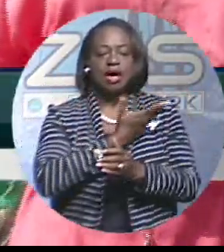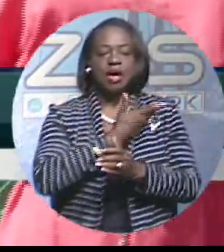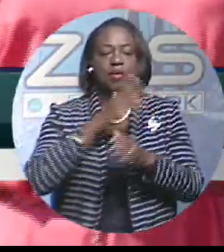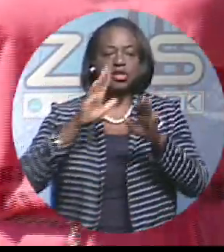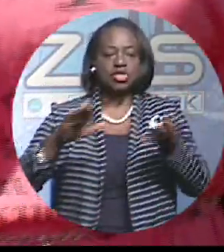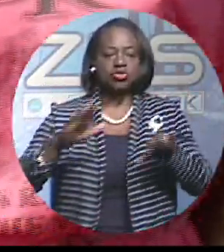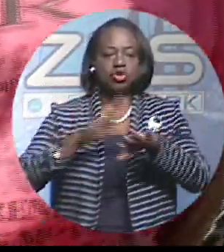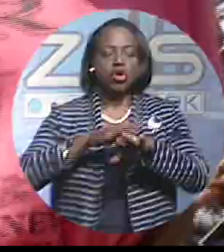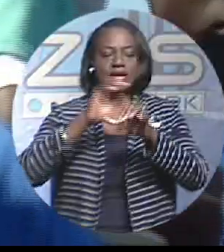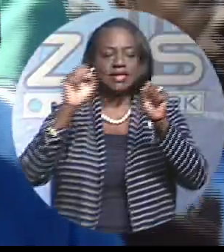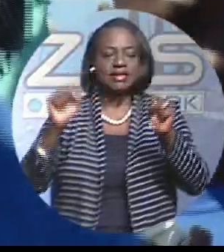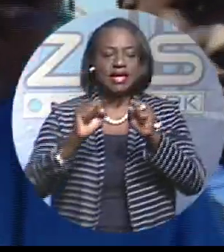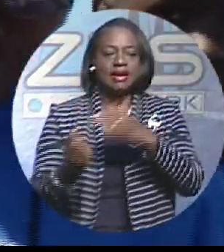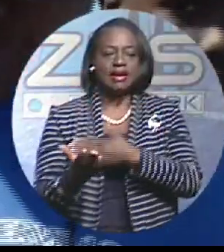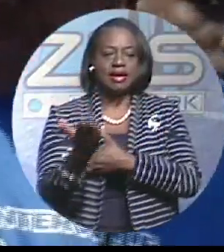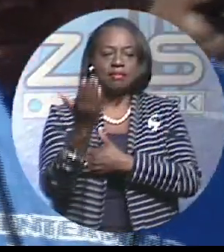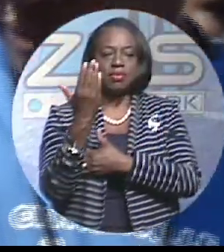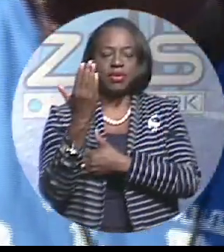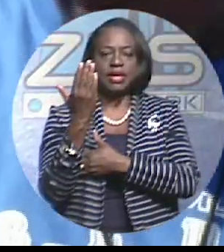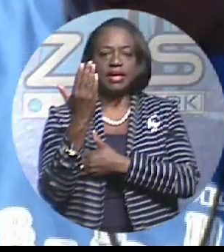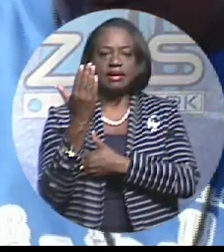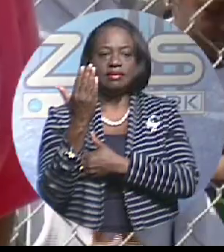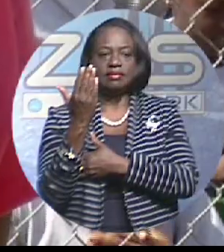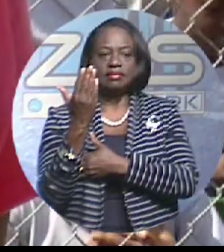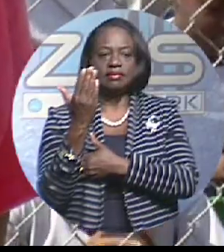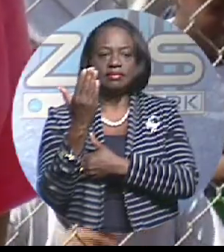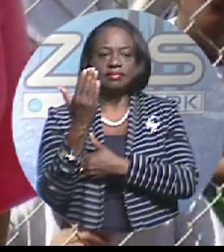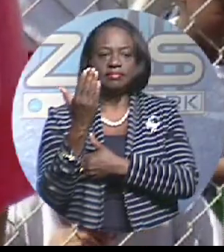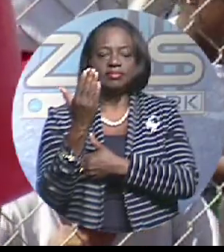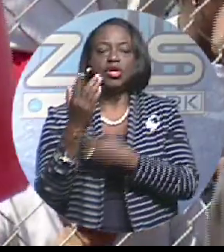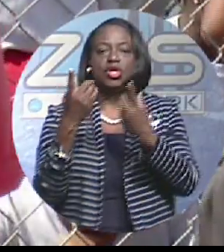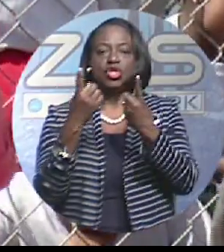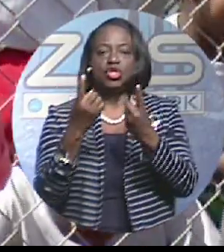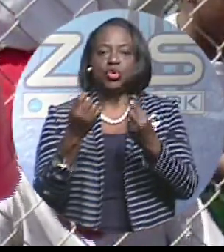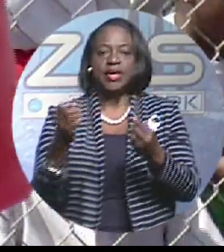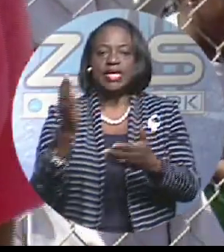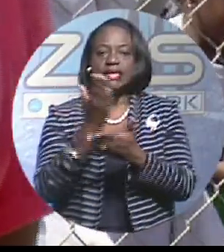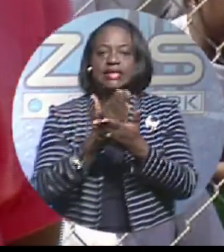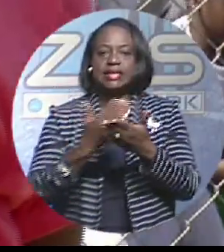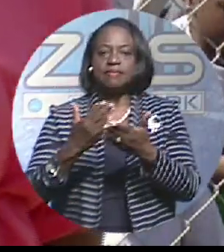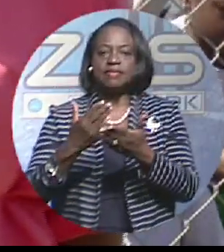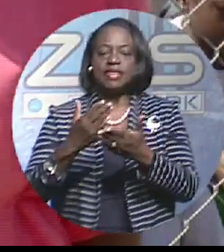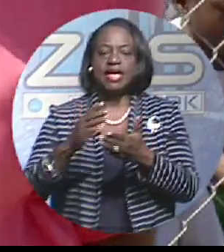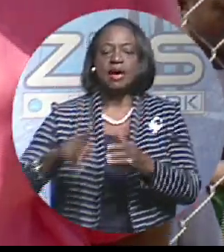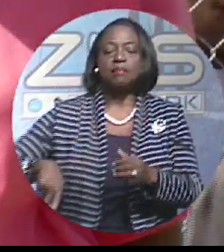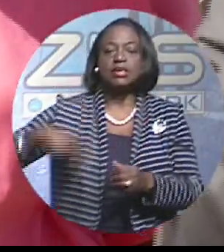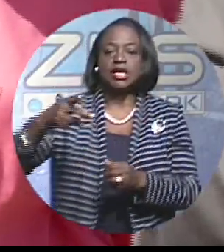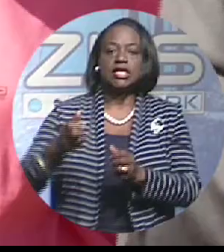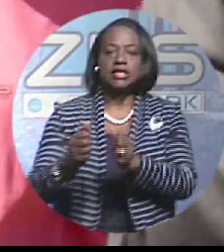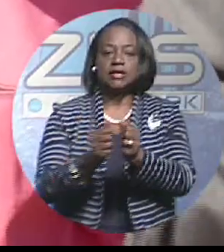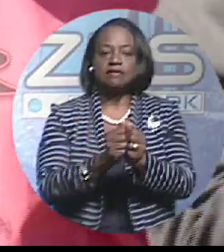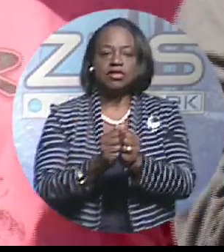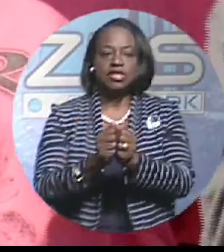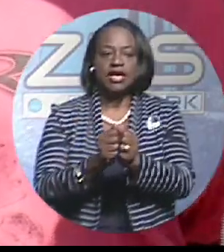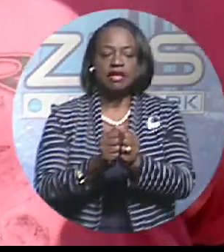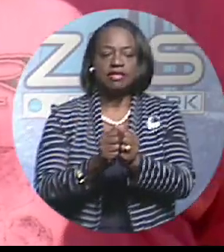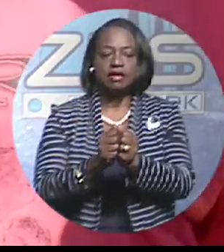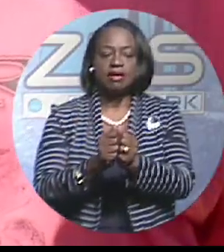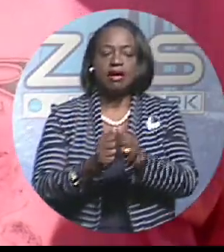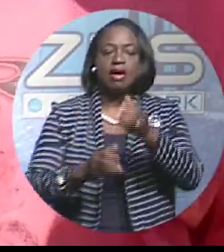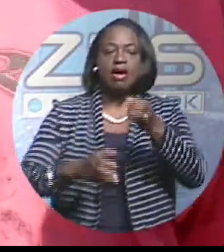morning with adult supervisors doing something productive together,